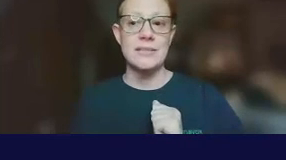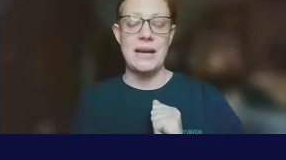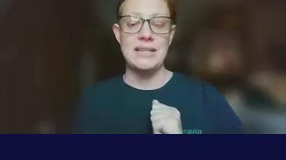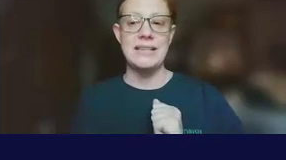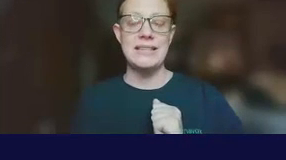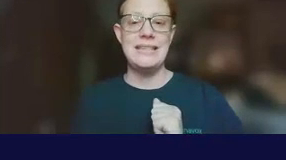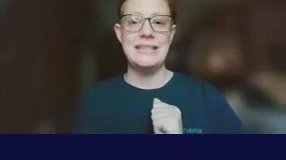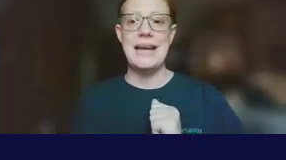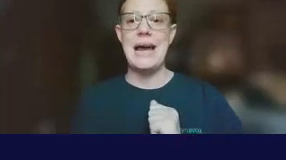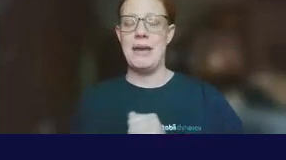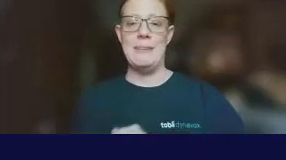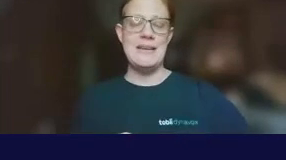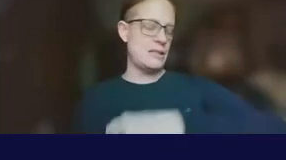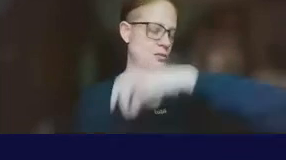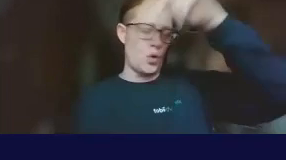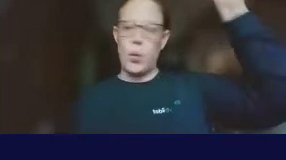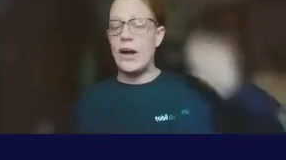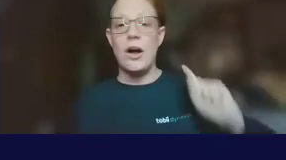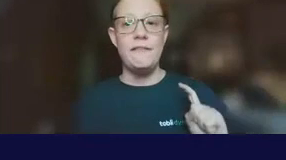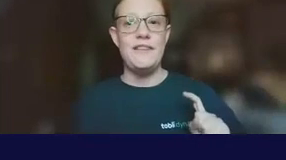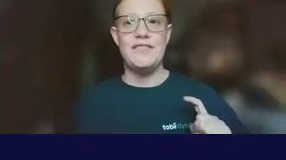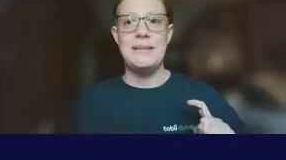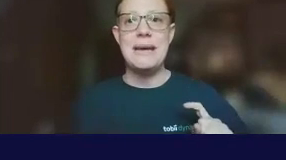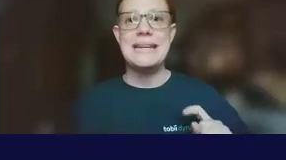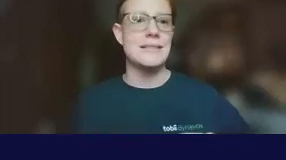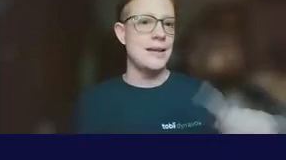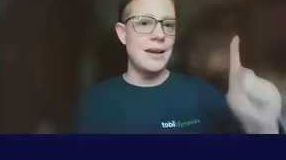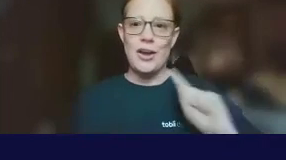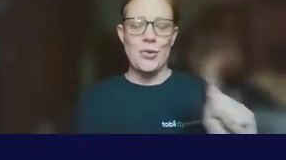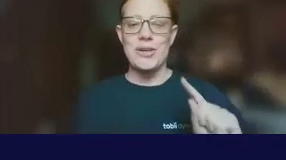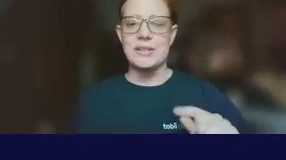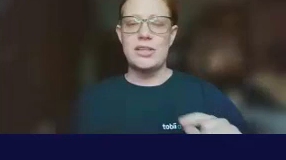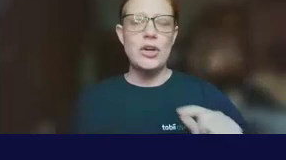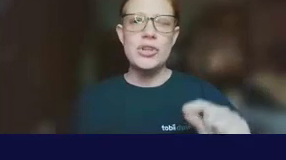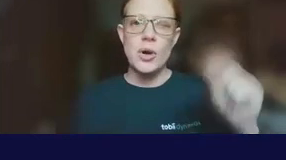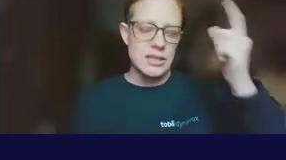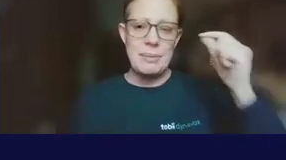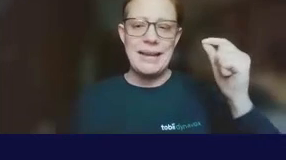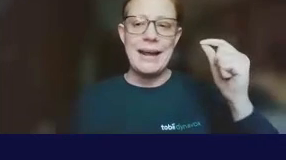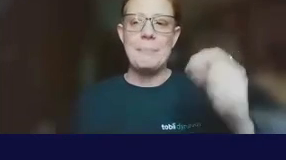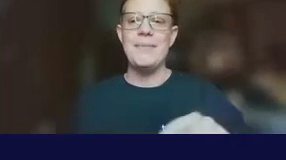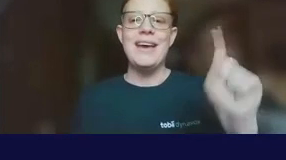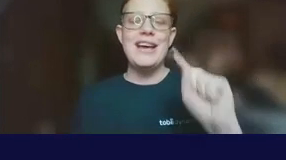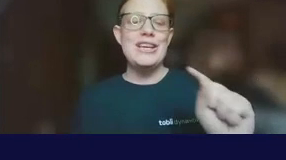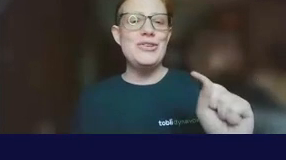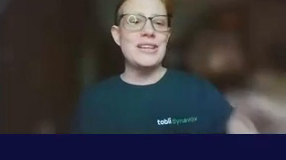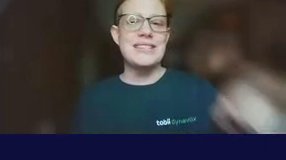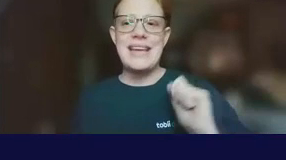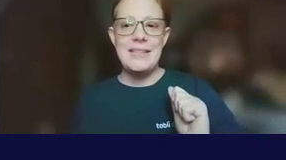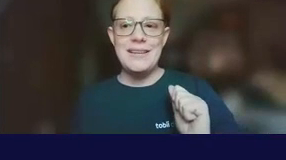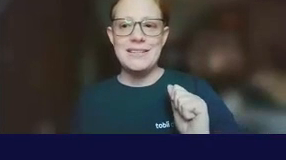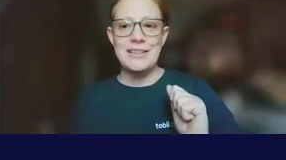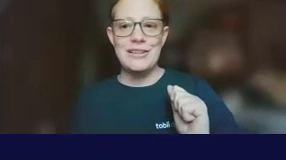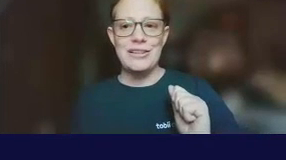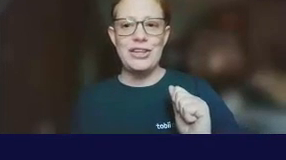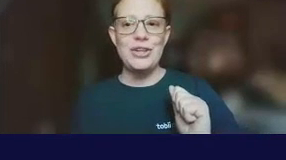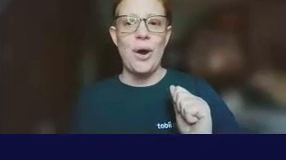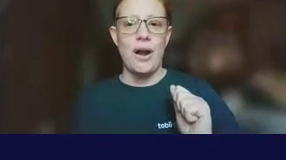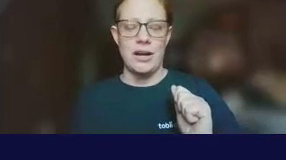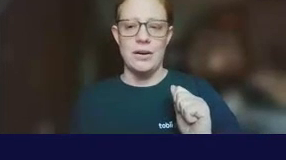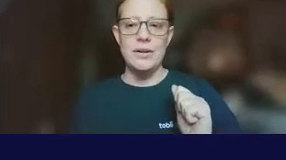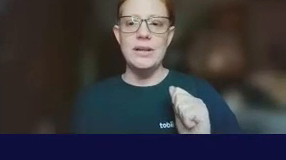start customizing in TD Snap and this quick old 15 minutes was too short to pick it up, you can scan this